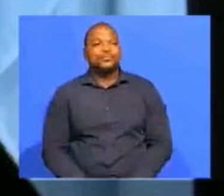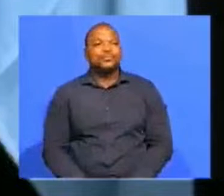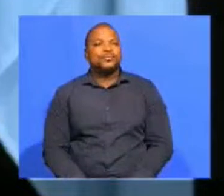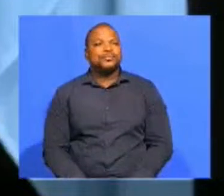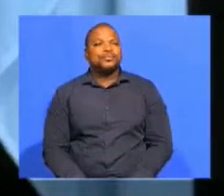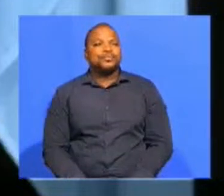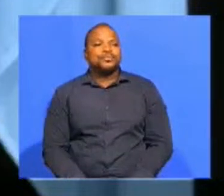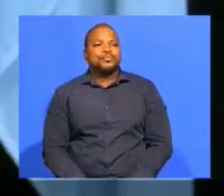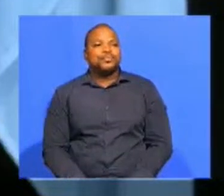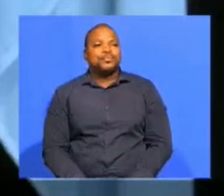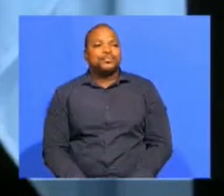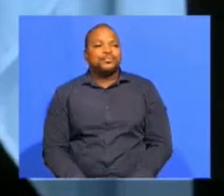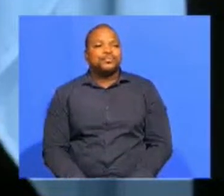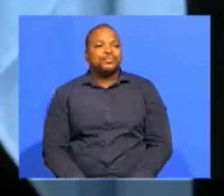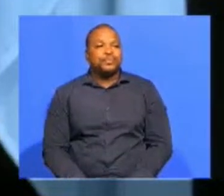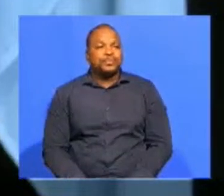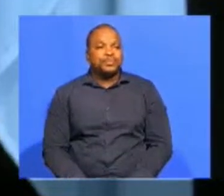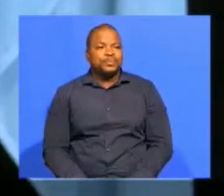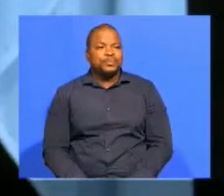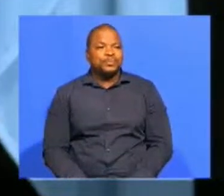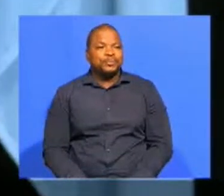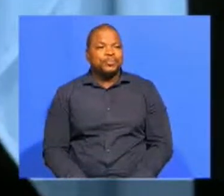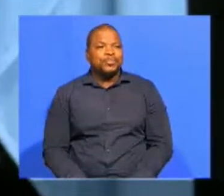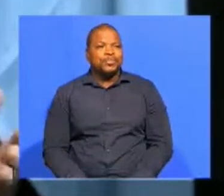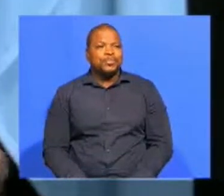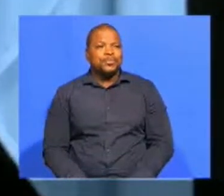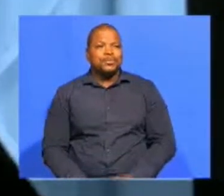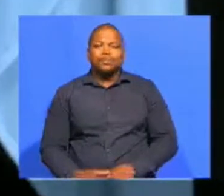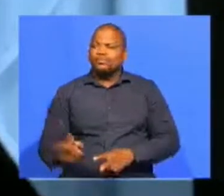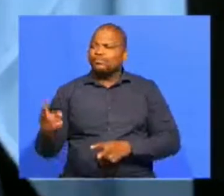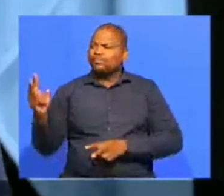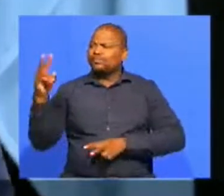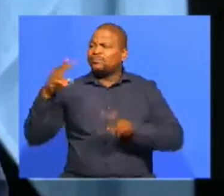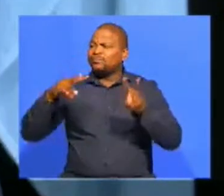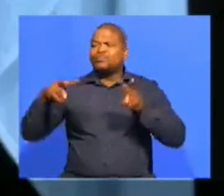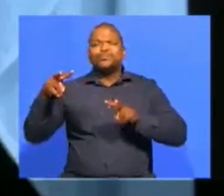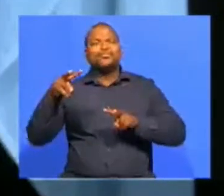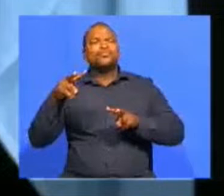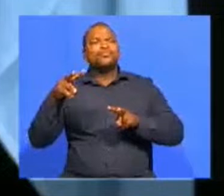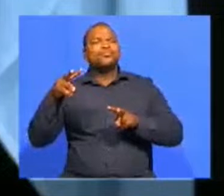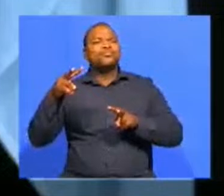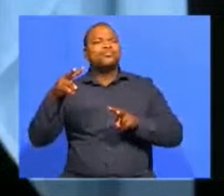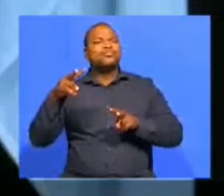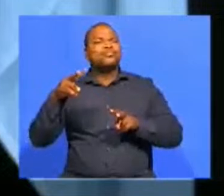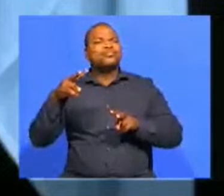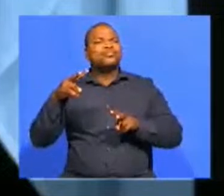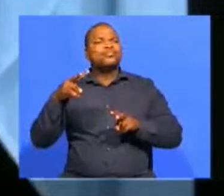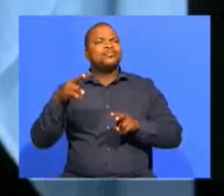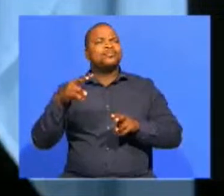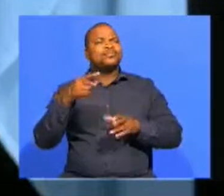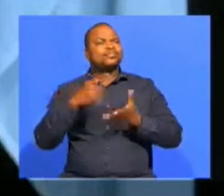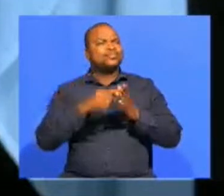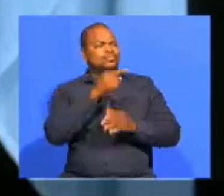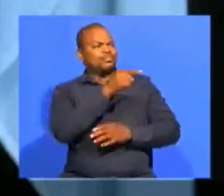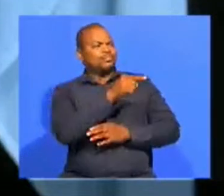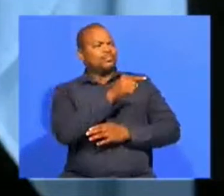I remark very, very often that I look in this audience and I could point and say, boy, doesn't he look